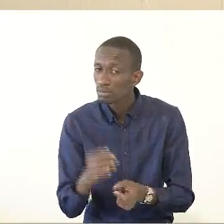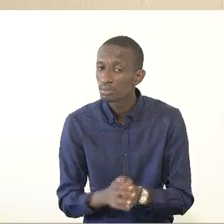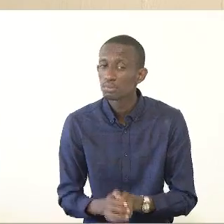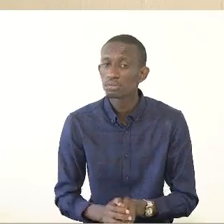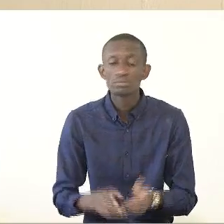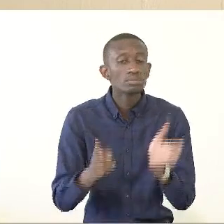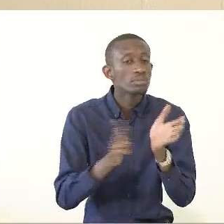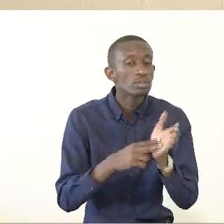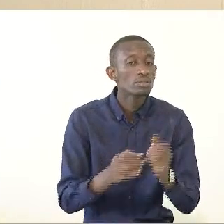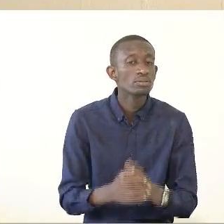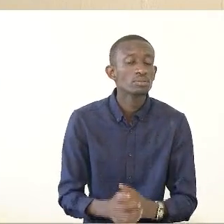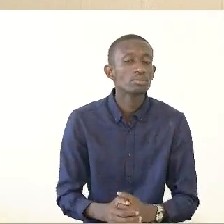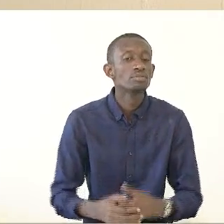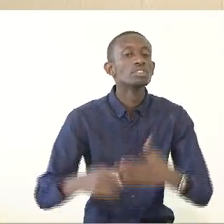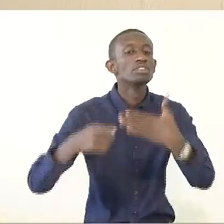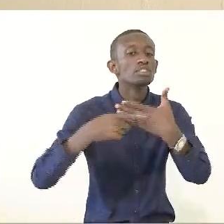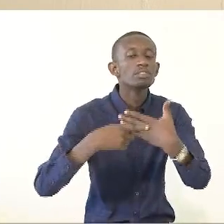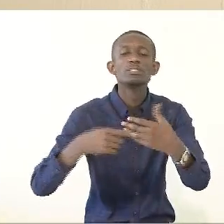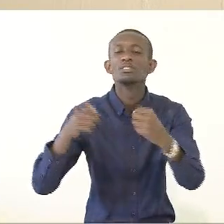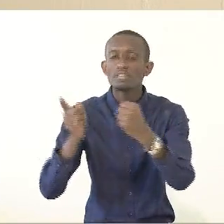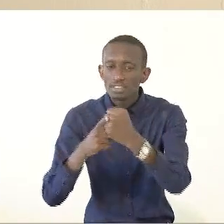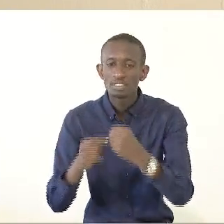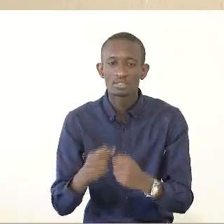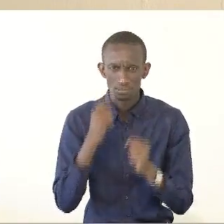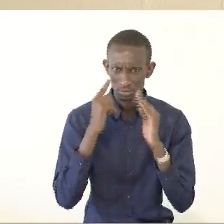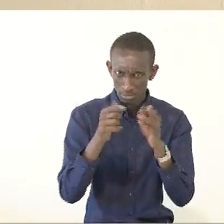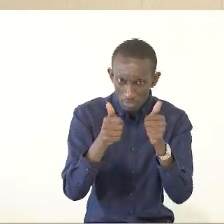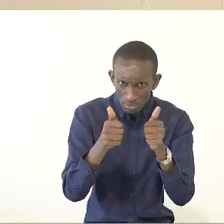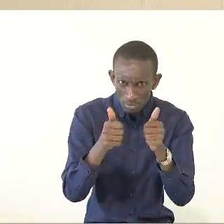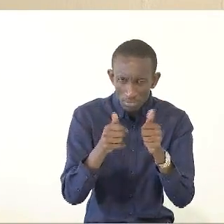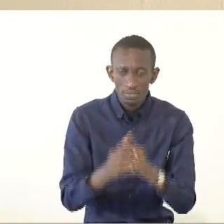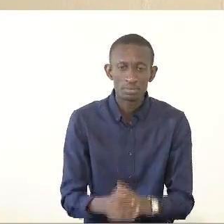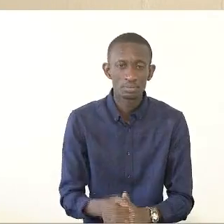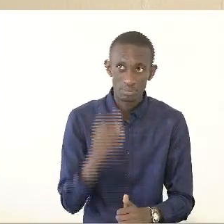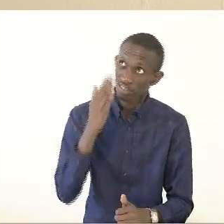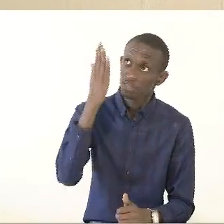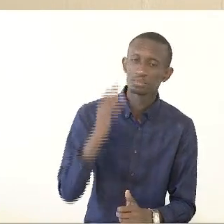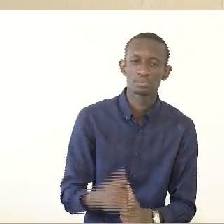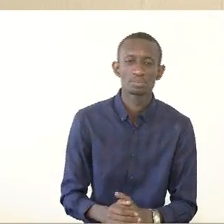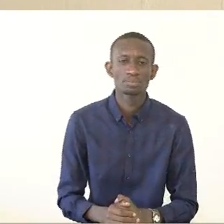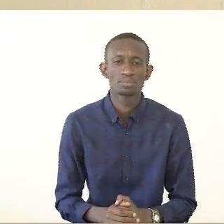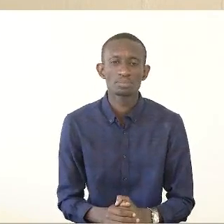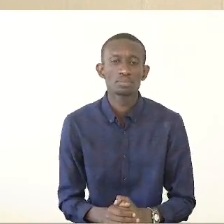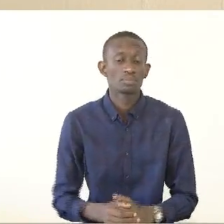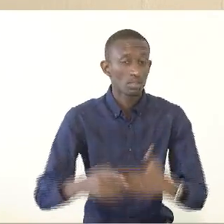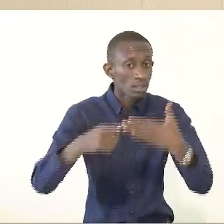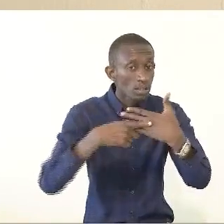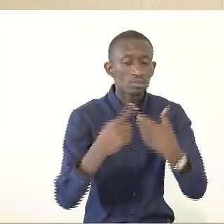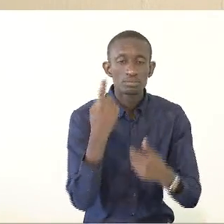It's negative 6. Are we together? We are here. Negative